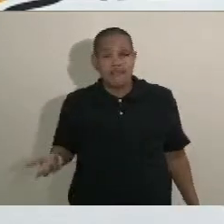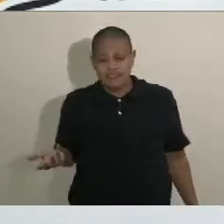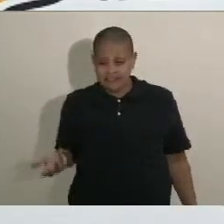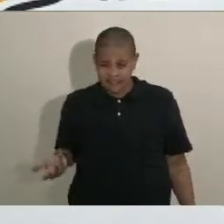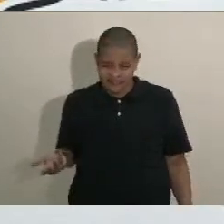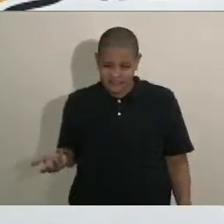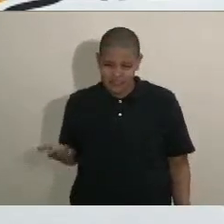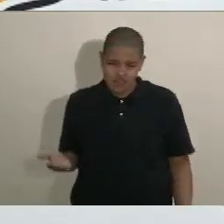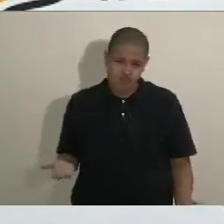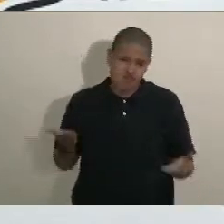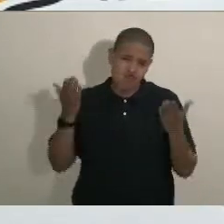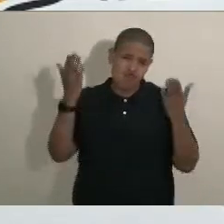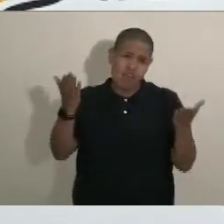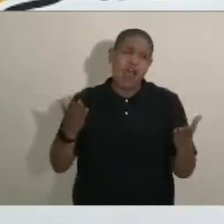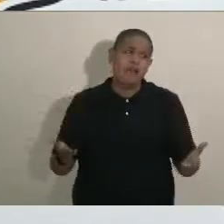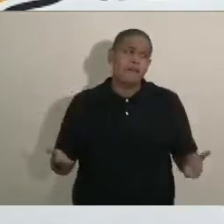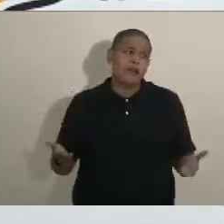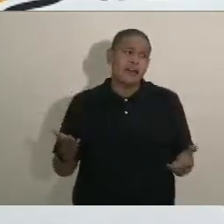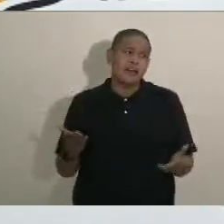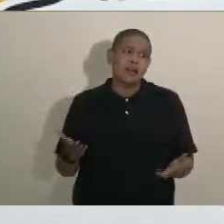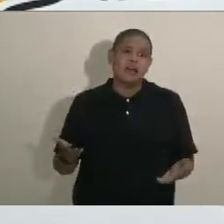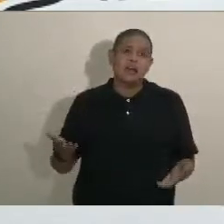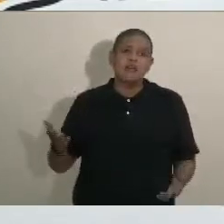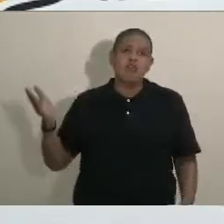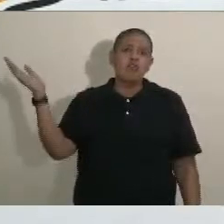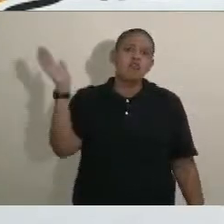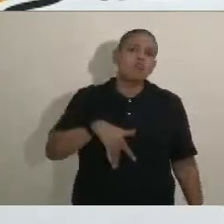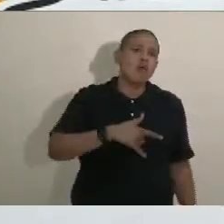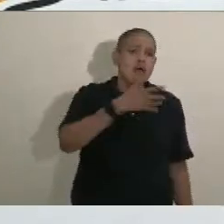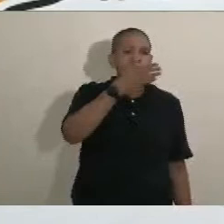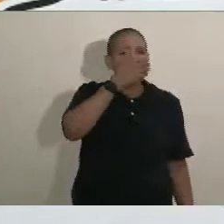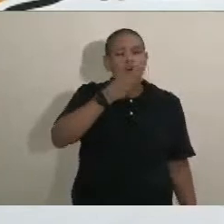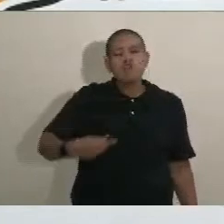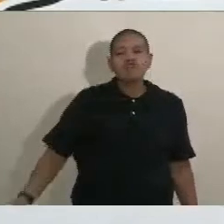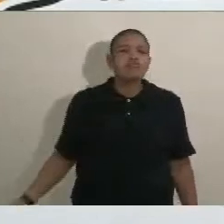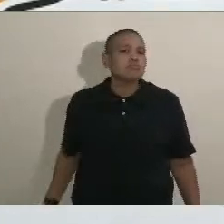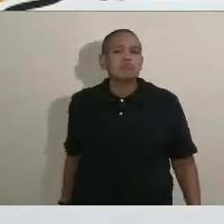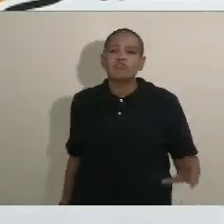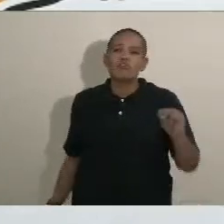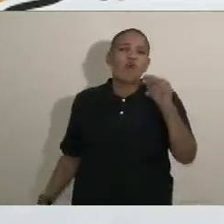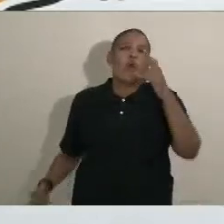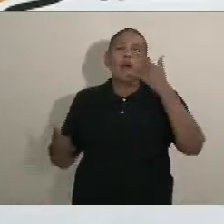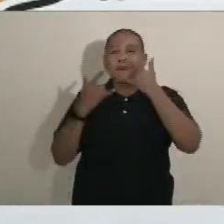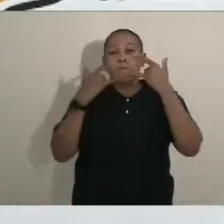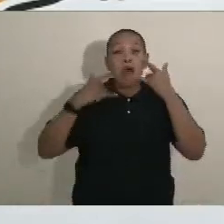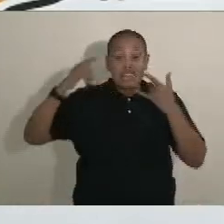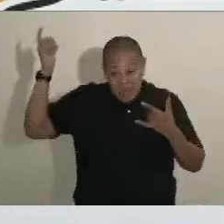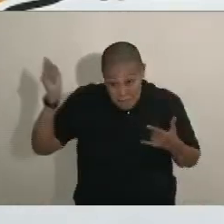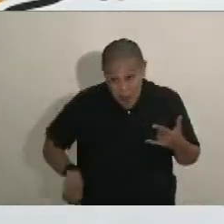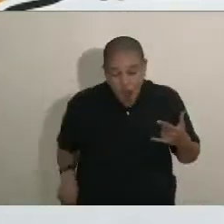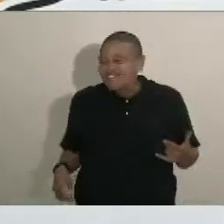a recommendation not to wear a mask. The mask mandate removal is